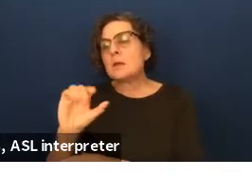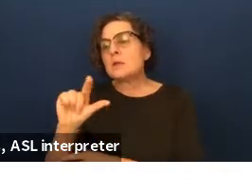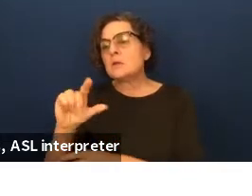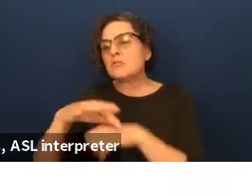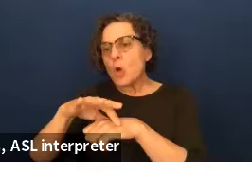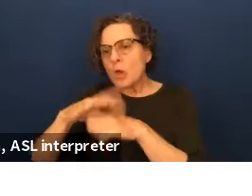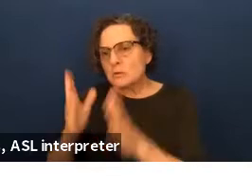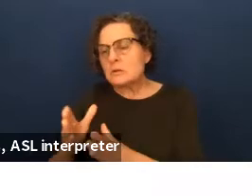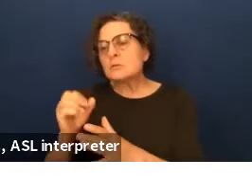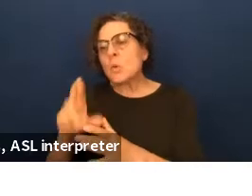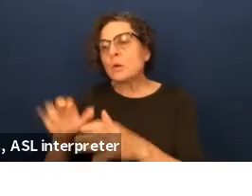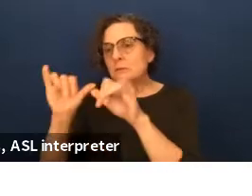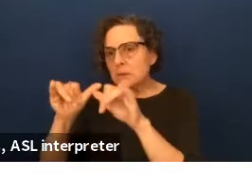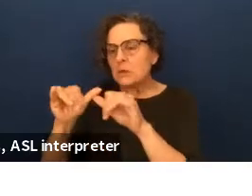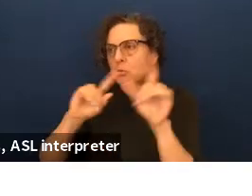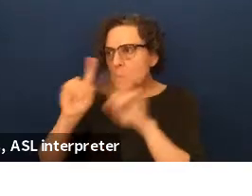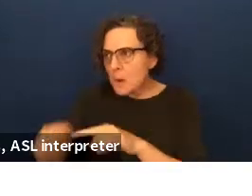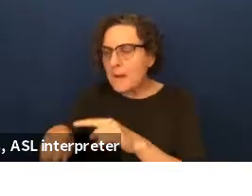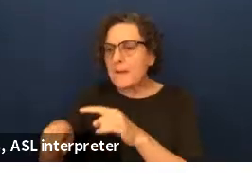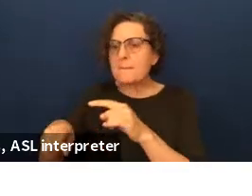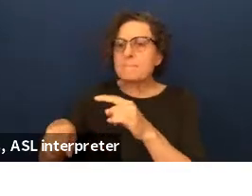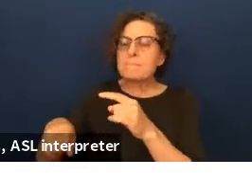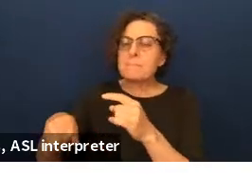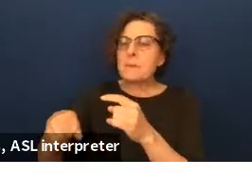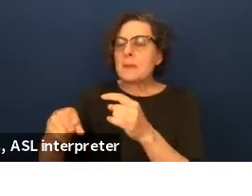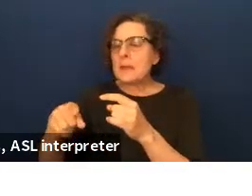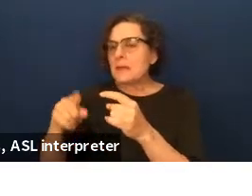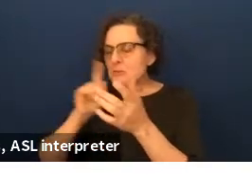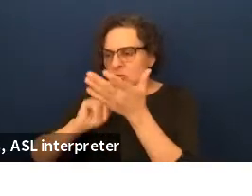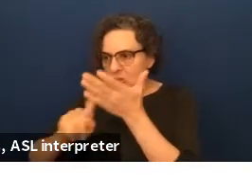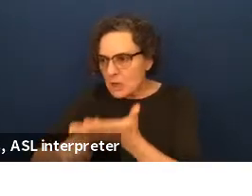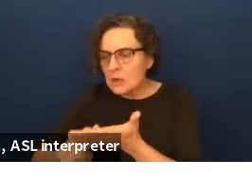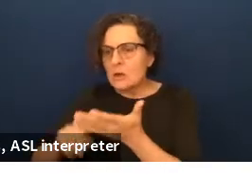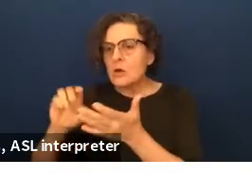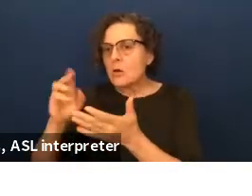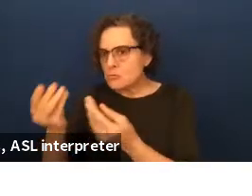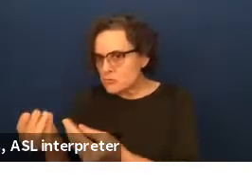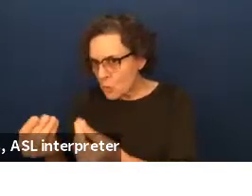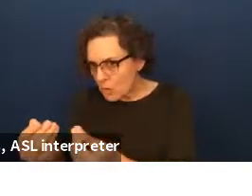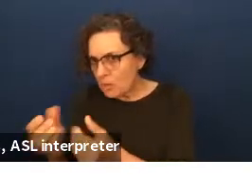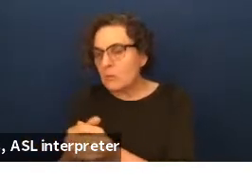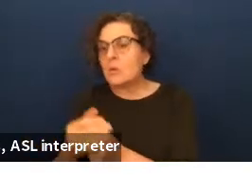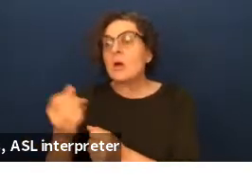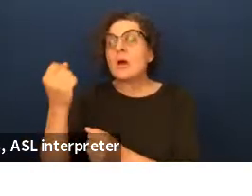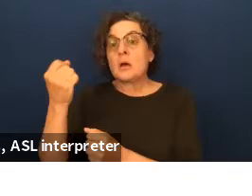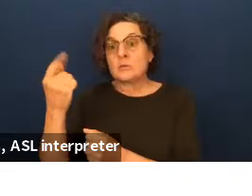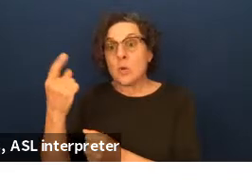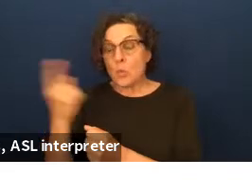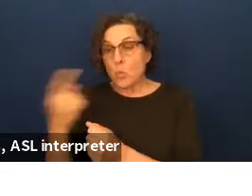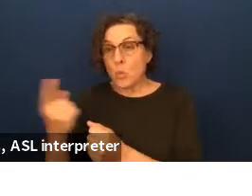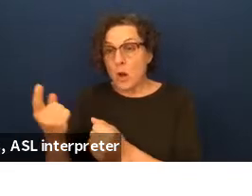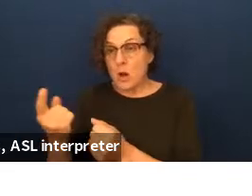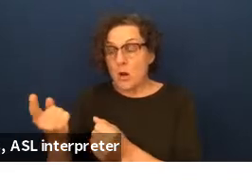soil sampling, and they would sample the particular site where the ash was, where the ash footprint